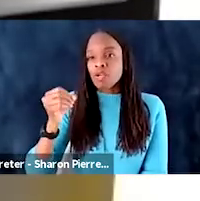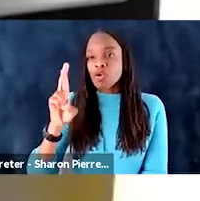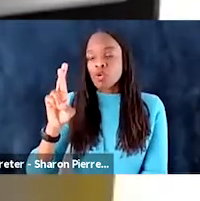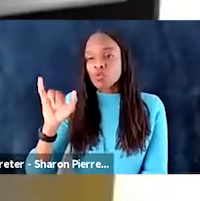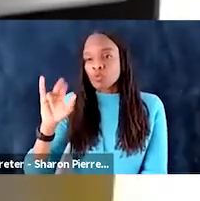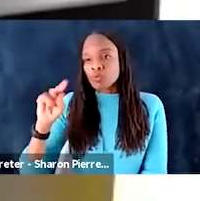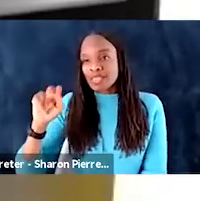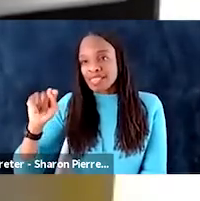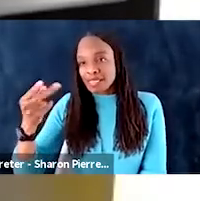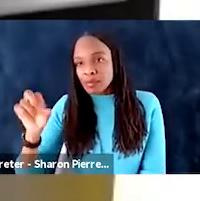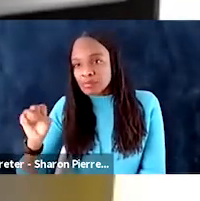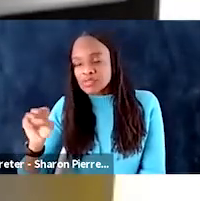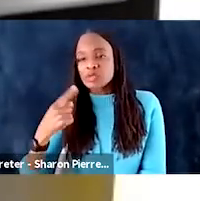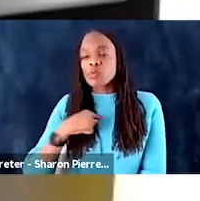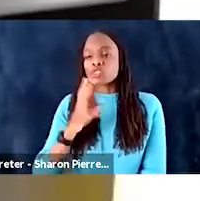about is